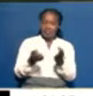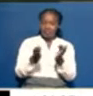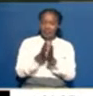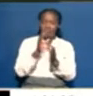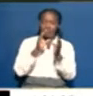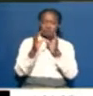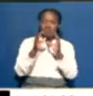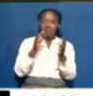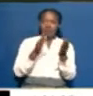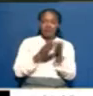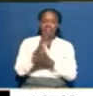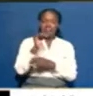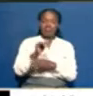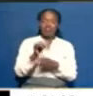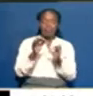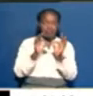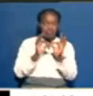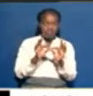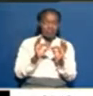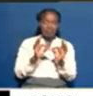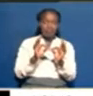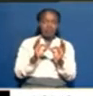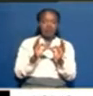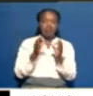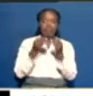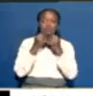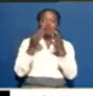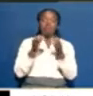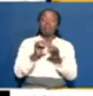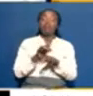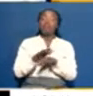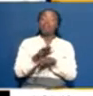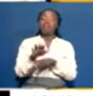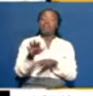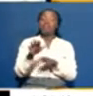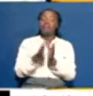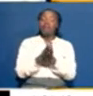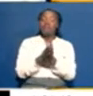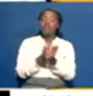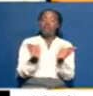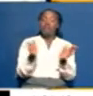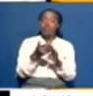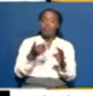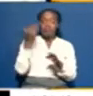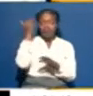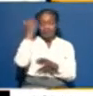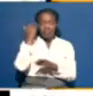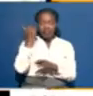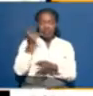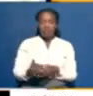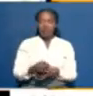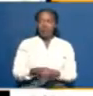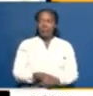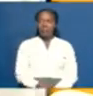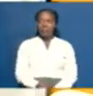that accurate information is disseminated to the public from the judiciary. Seraphina Robi for Lunchtime News.